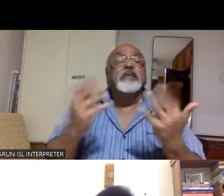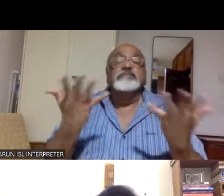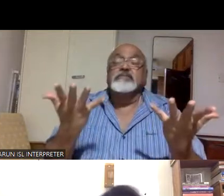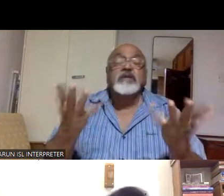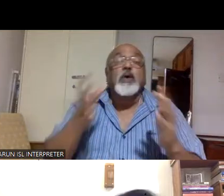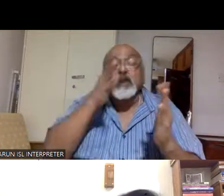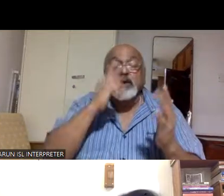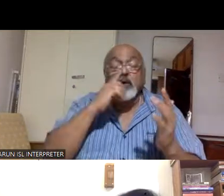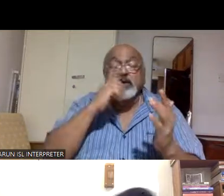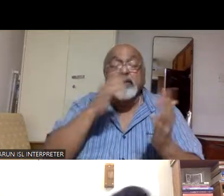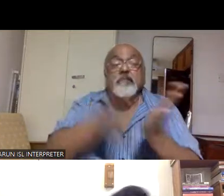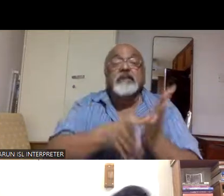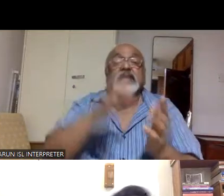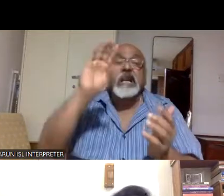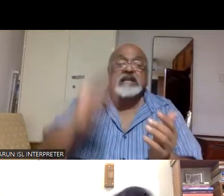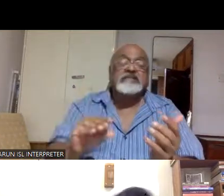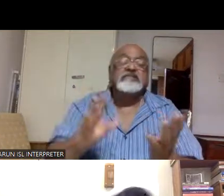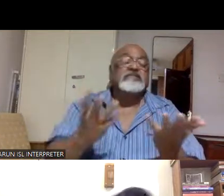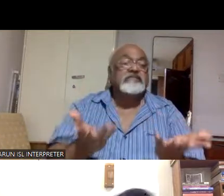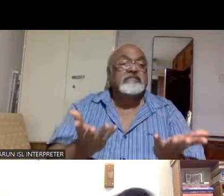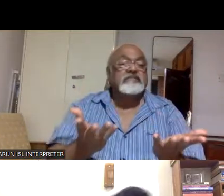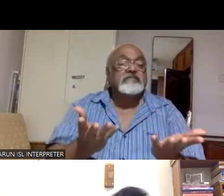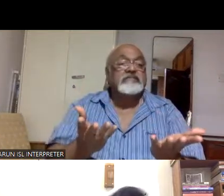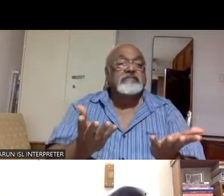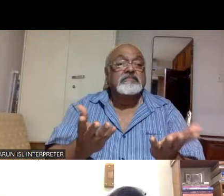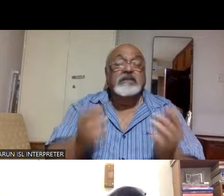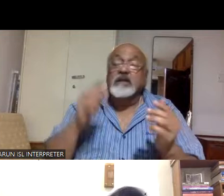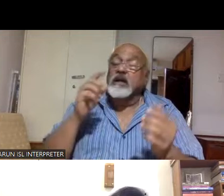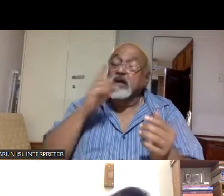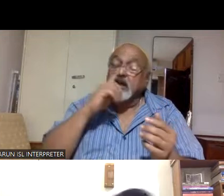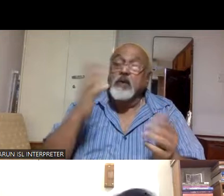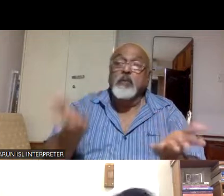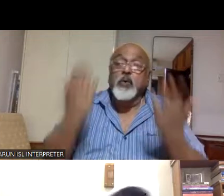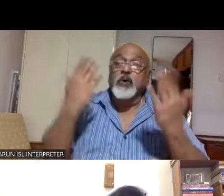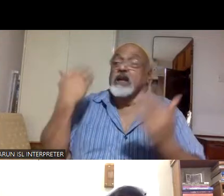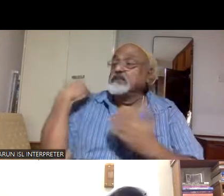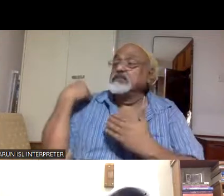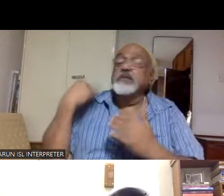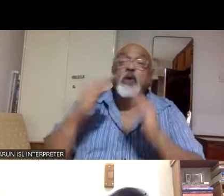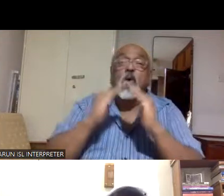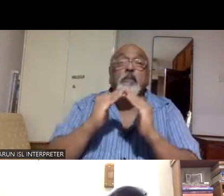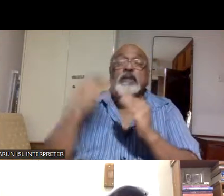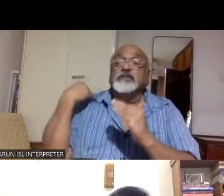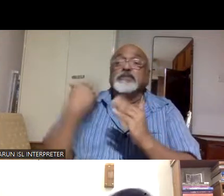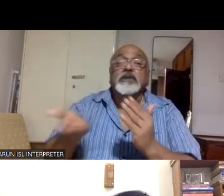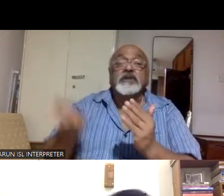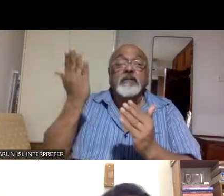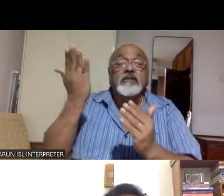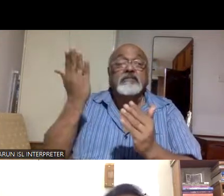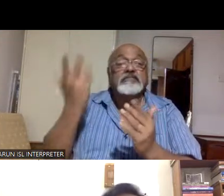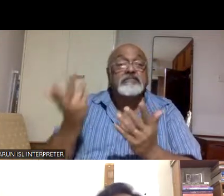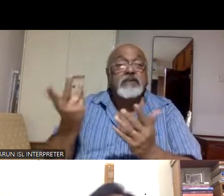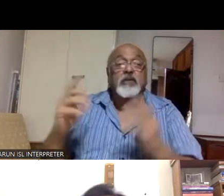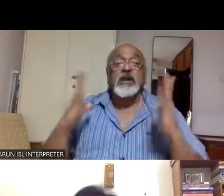less. Number three, they had more responsibilities back home. So they were not getting enough